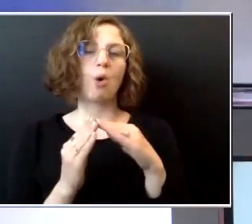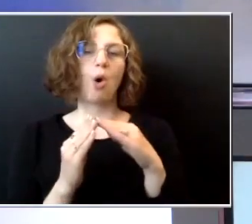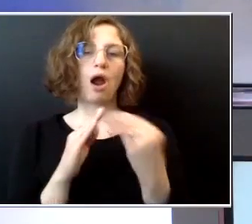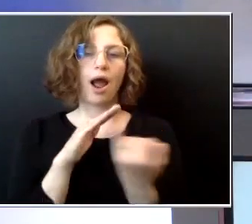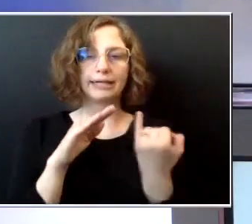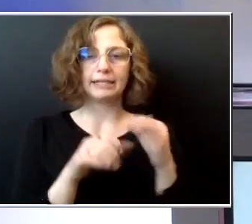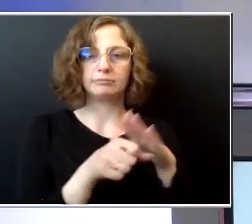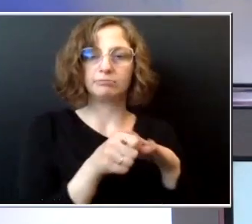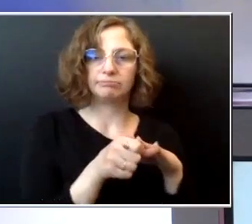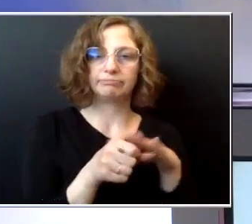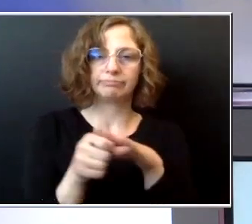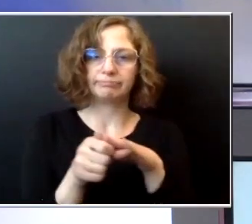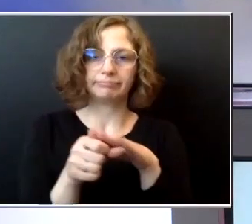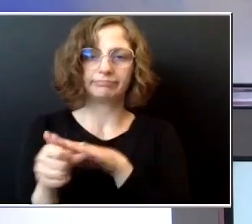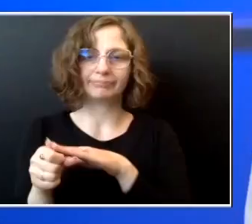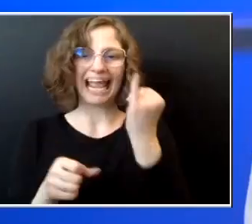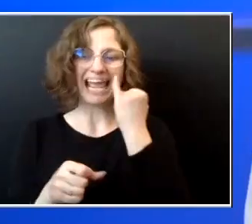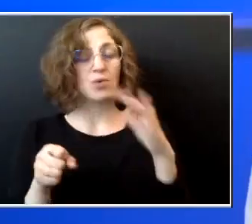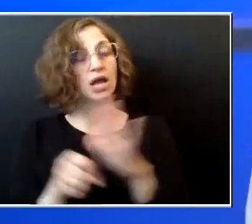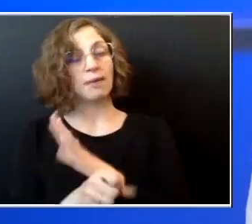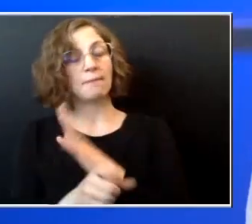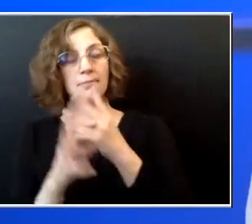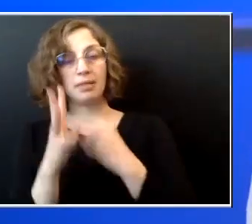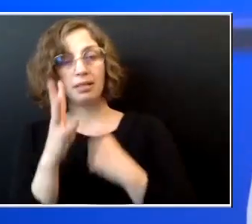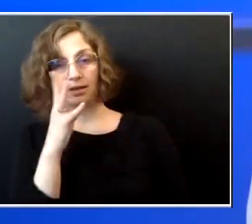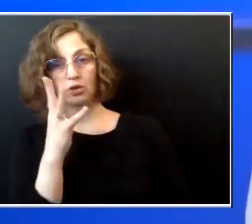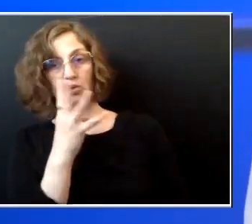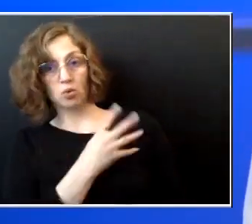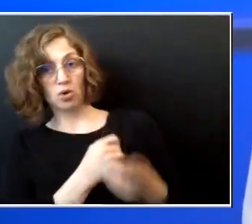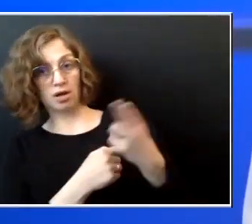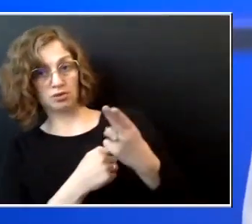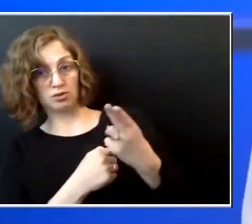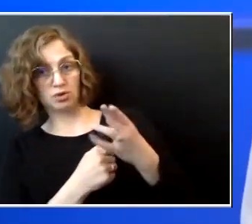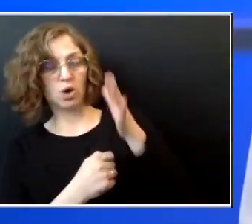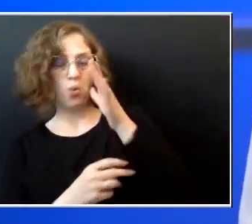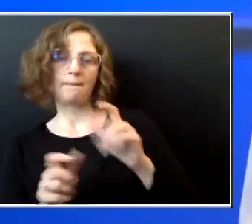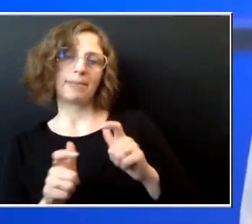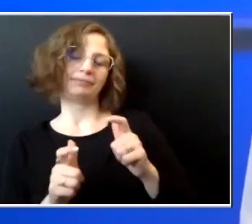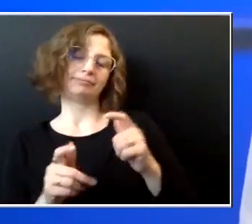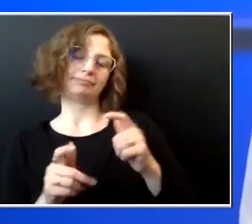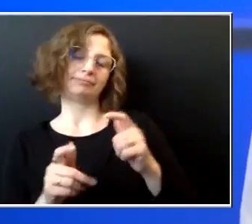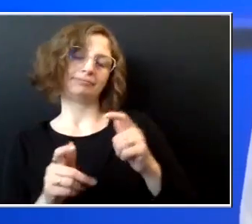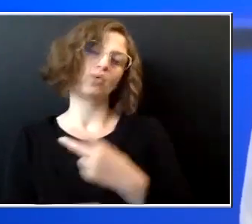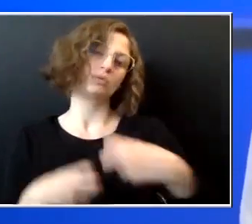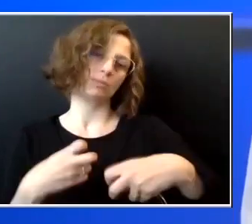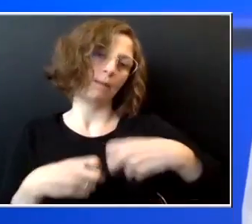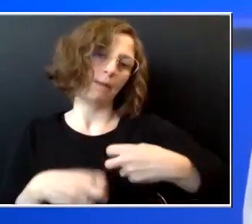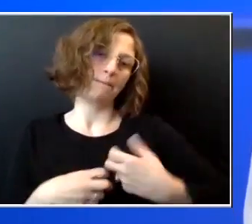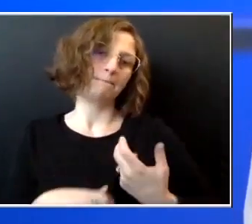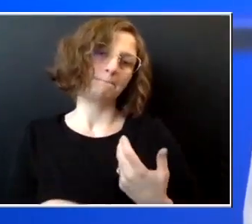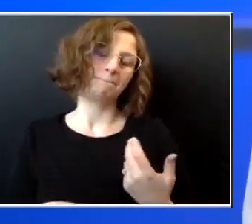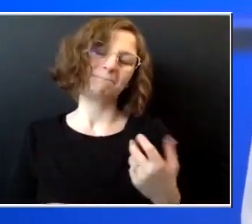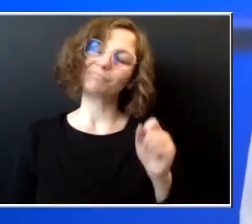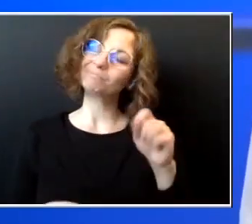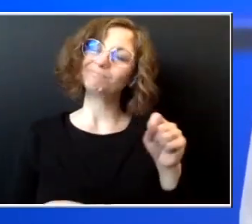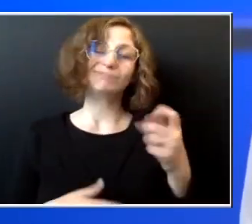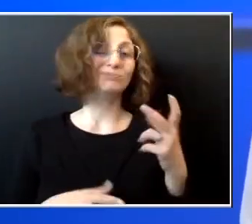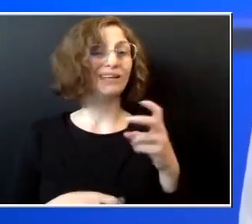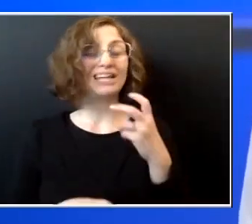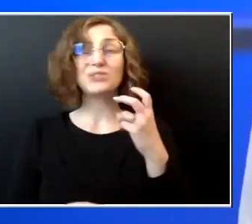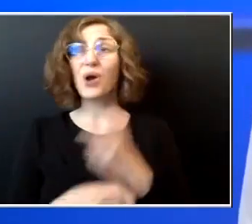us. Yeah, I think what you learn from history is it's difficult to get these messages out, that there's barriers